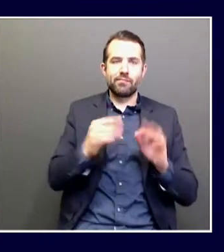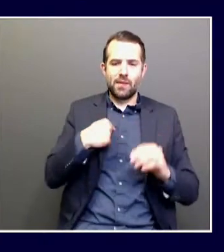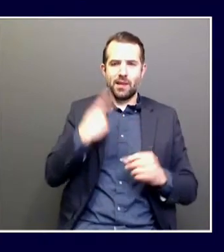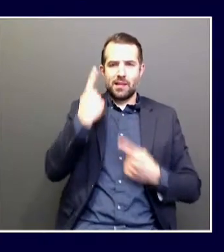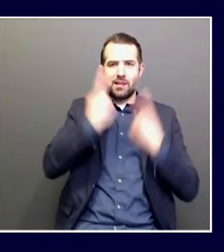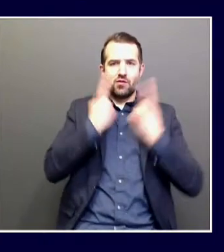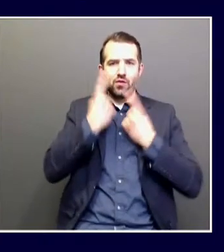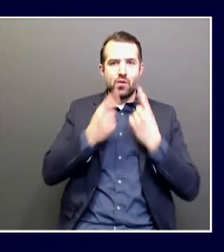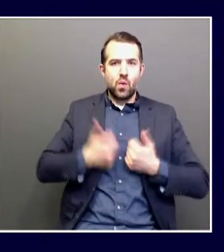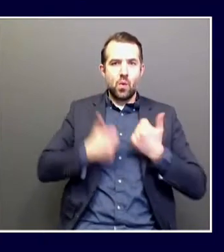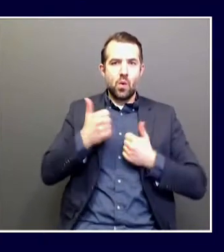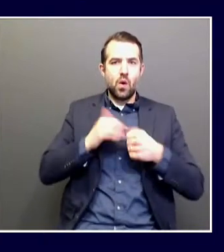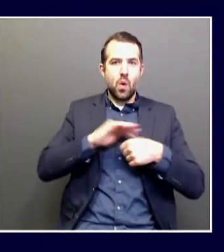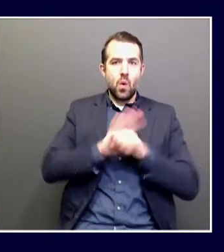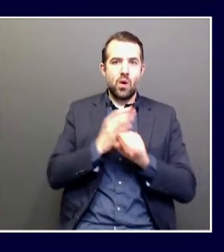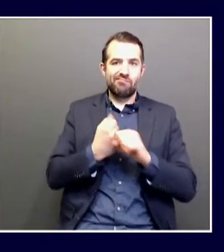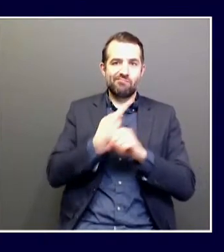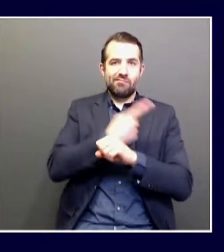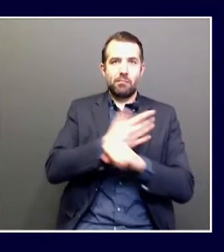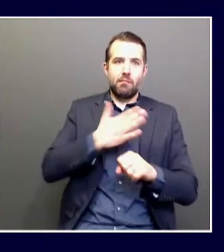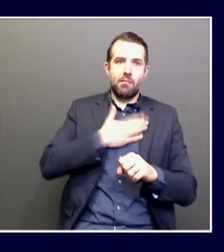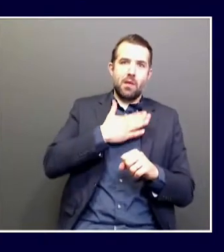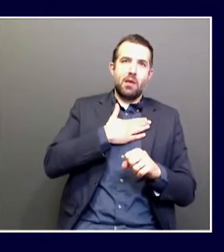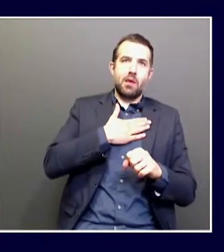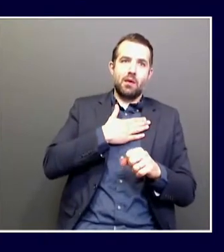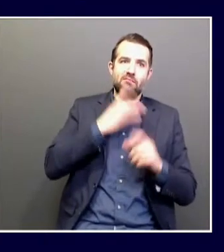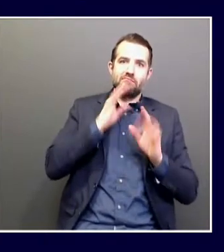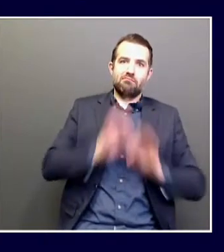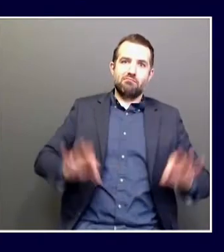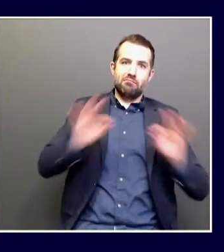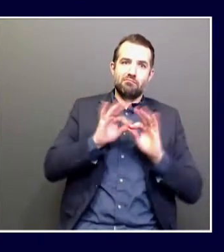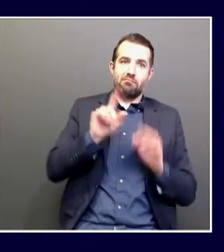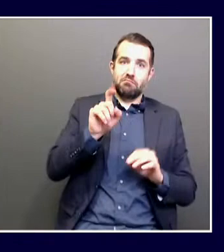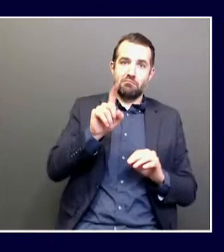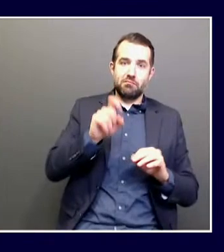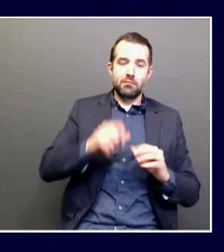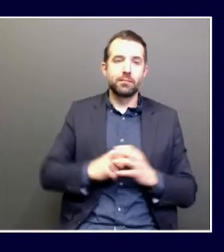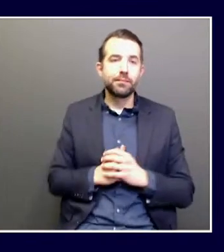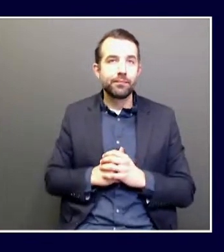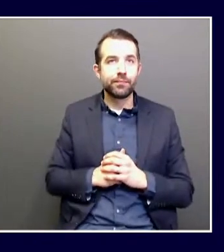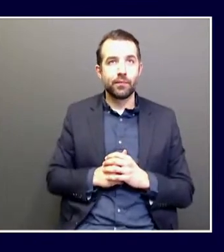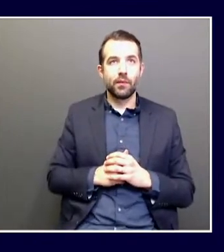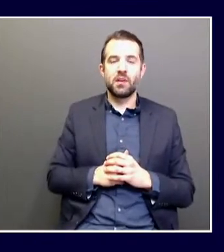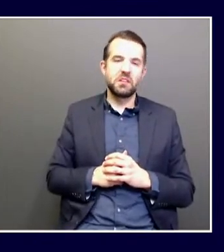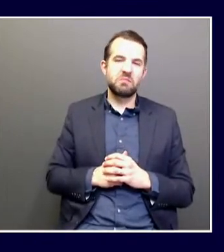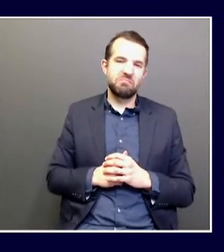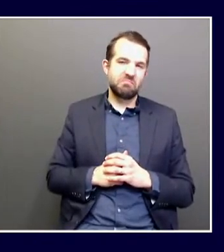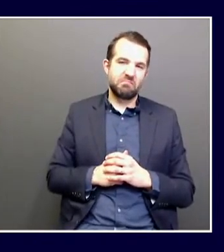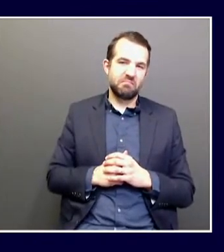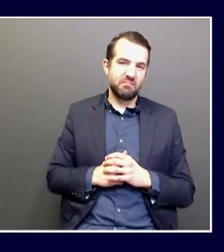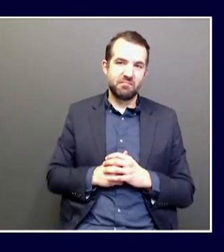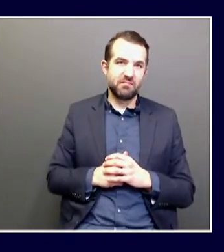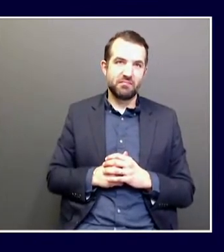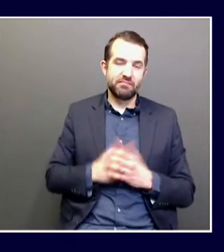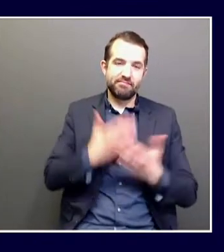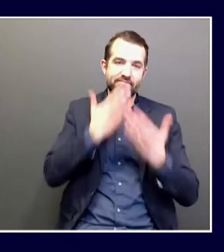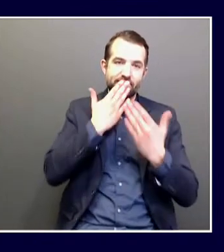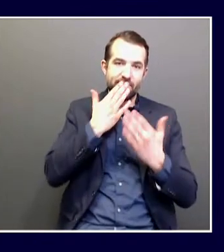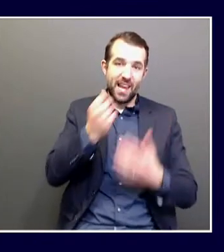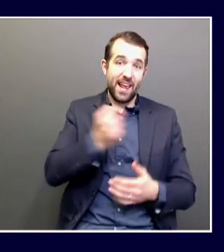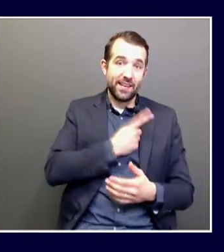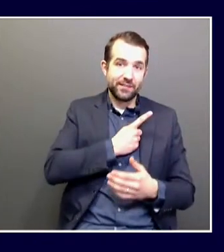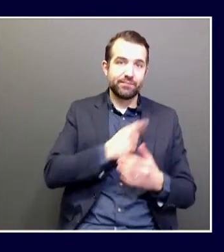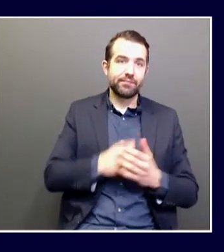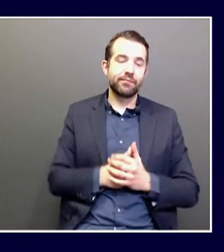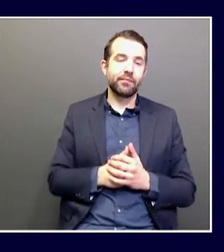the severity of the disease, and just how people should be approaching the spread. Yeah, no, I hear your question, Annie, and I'm going to be a little bit brusque,